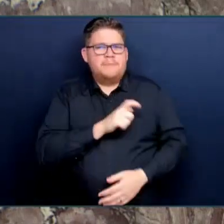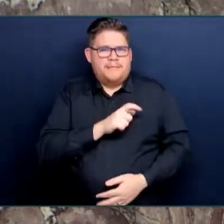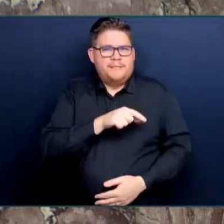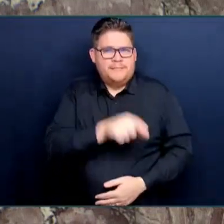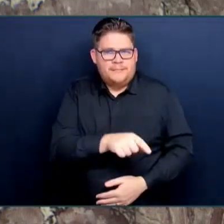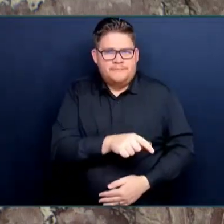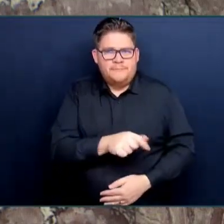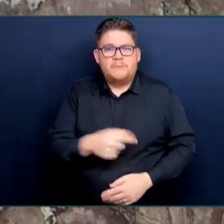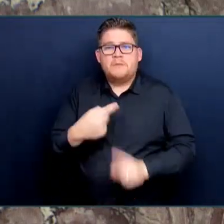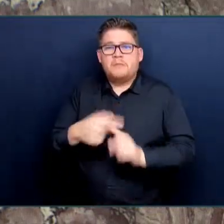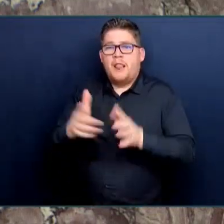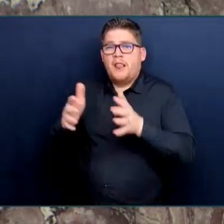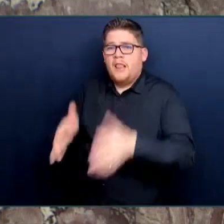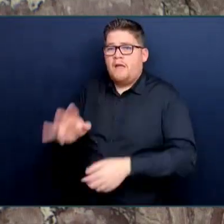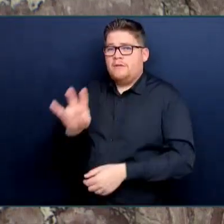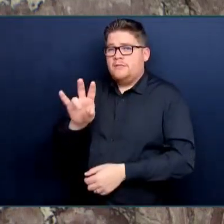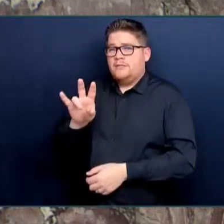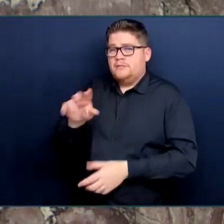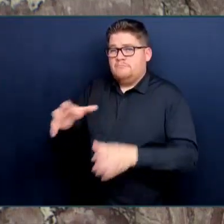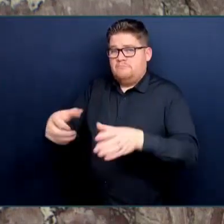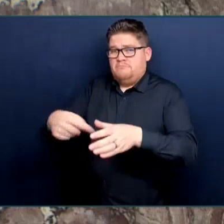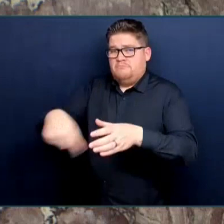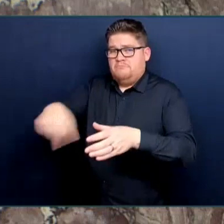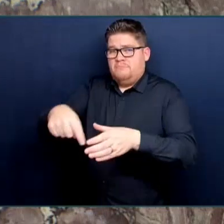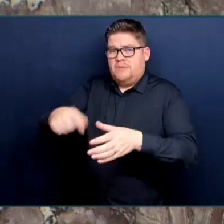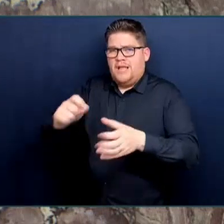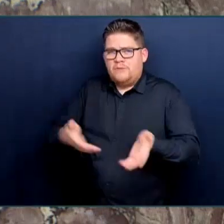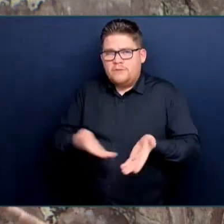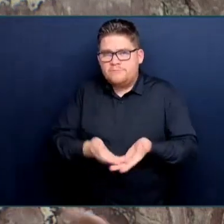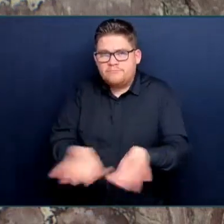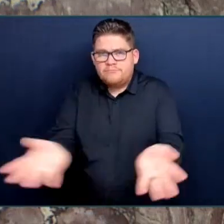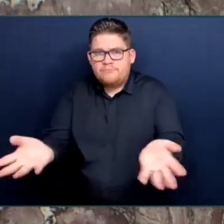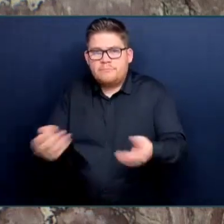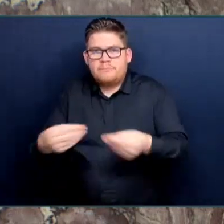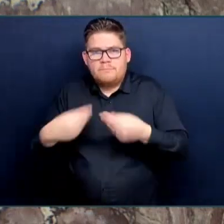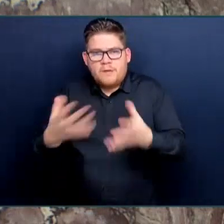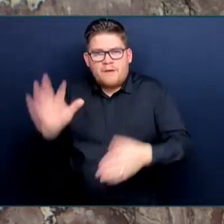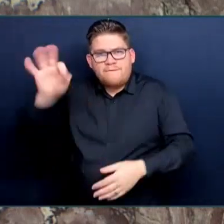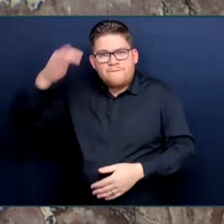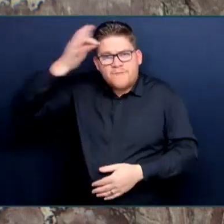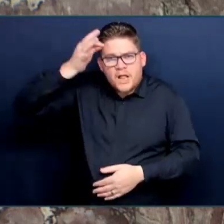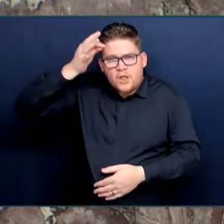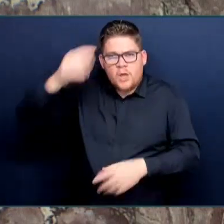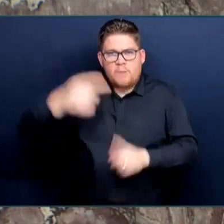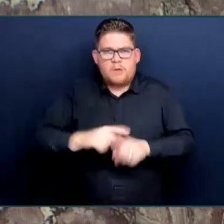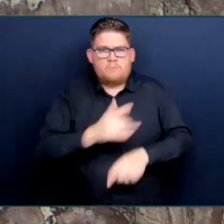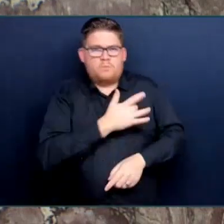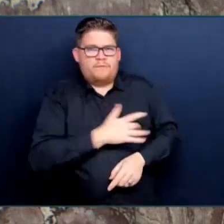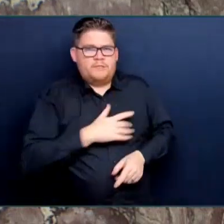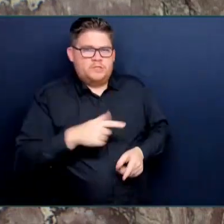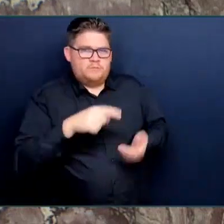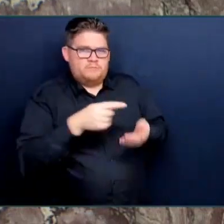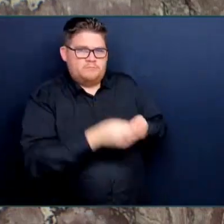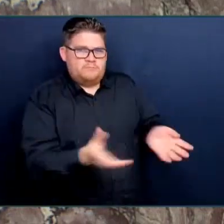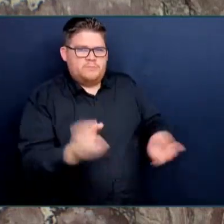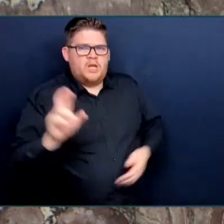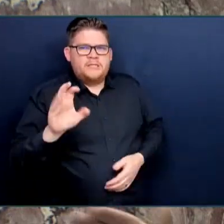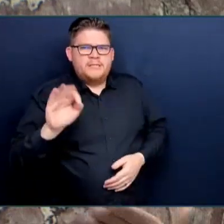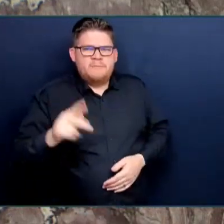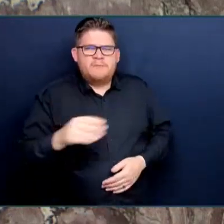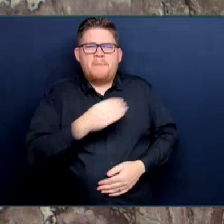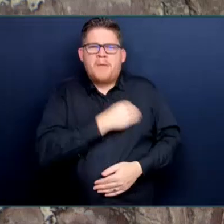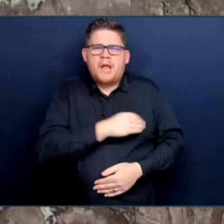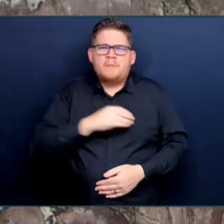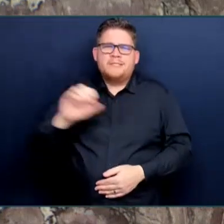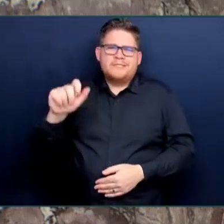the federal line, the provinces of Alberta, Manitoba, Saskatchewan, and the Maritimes. British Columbia gets about a third of them.